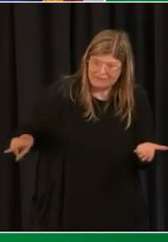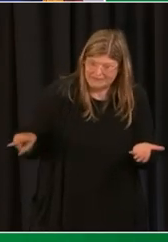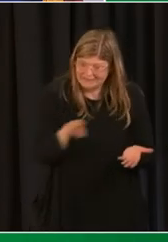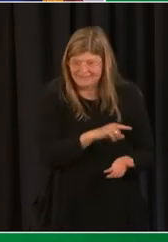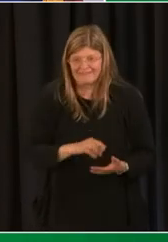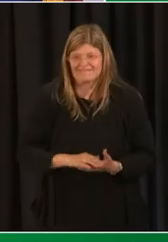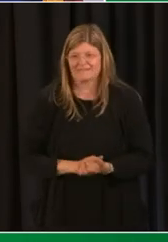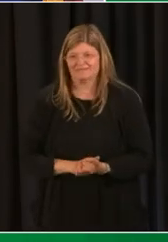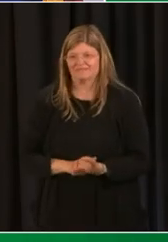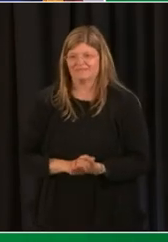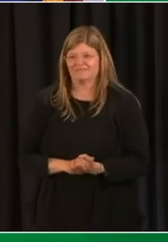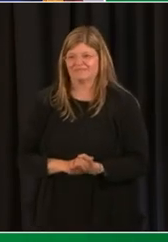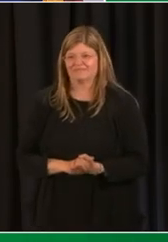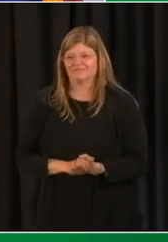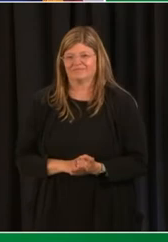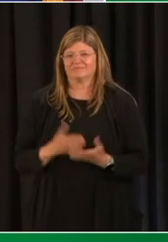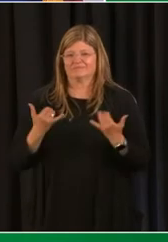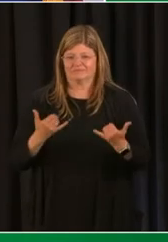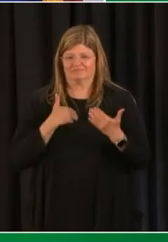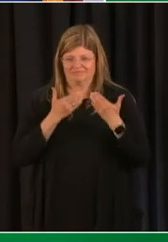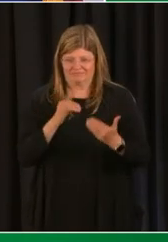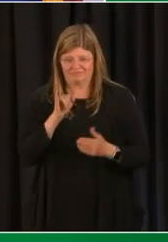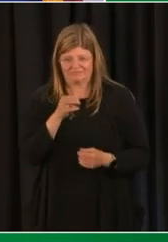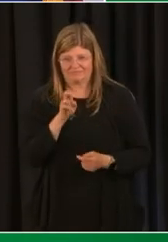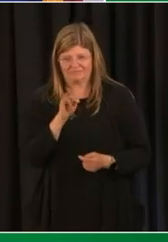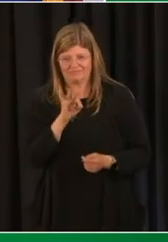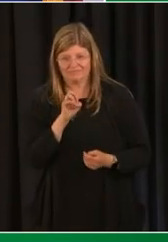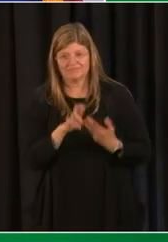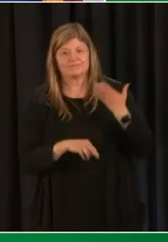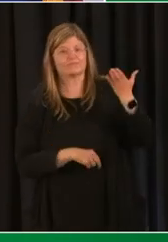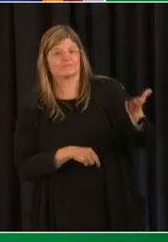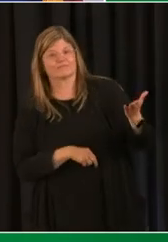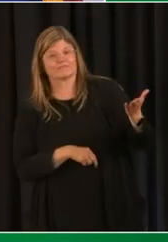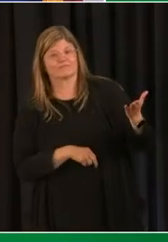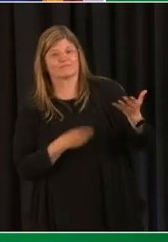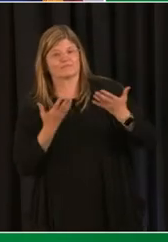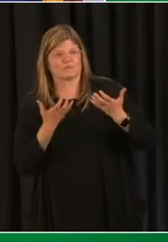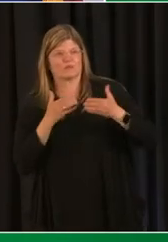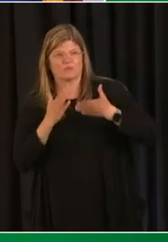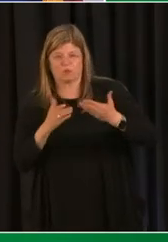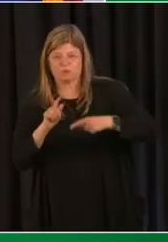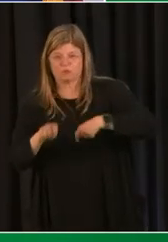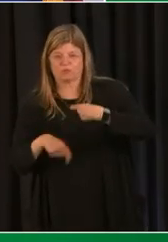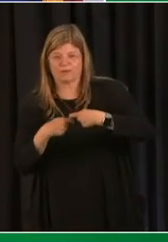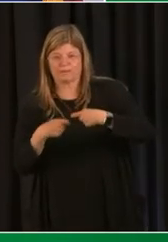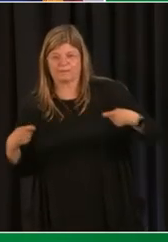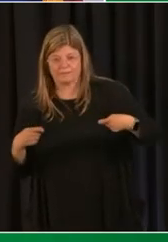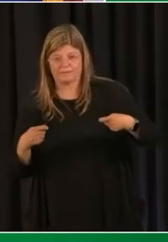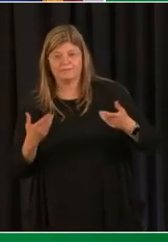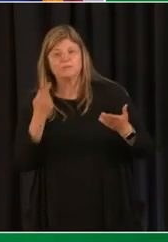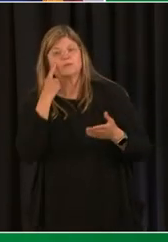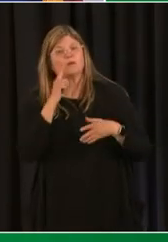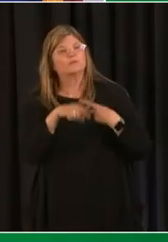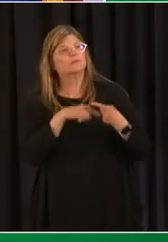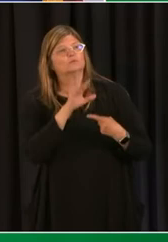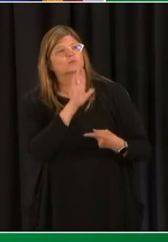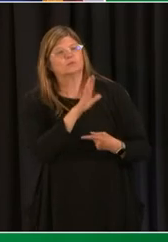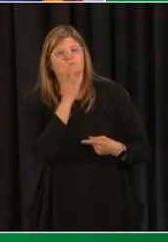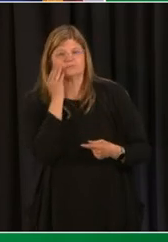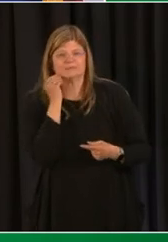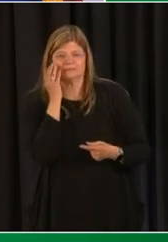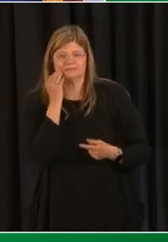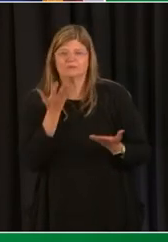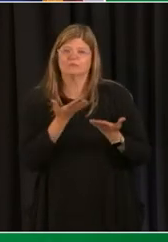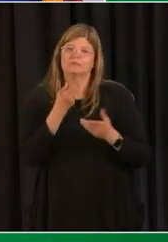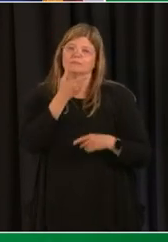panelists. I'm going to start with Jennifer. And Jennifer, just as you hear this discussion today and you think about your experience,